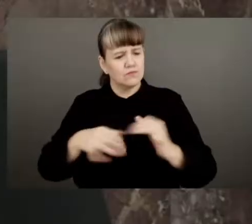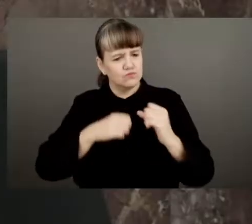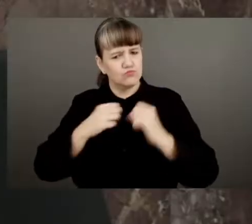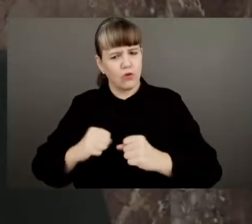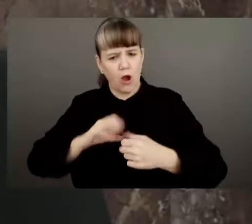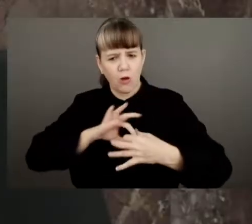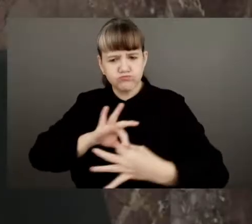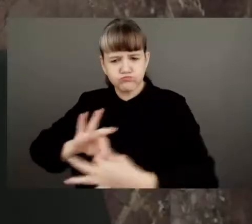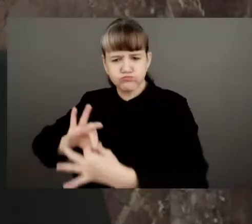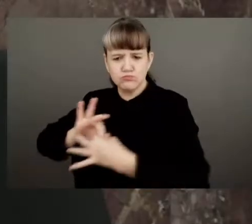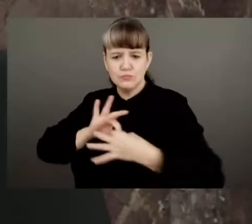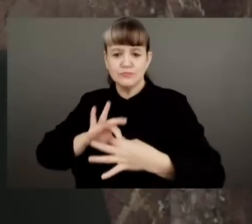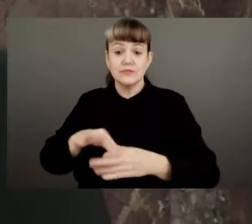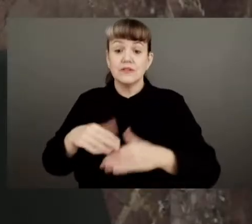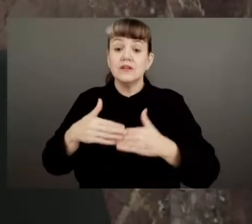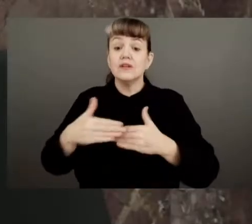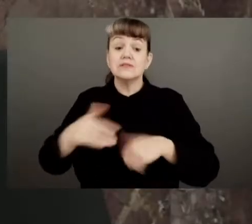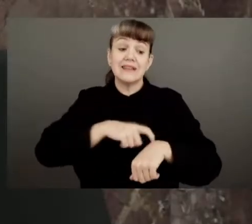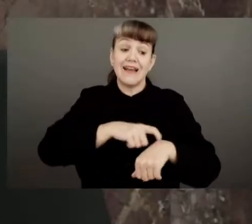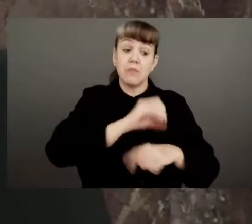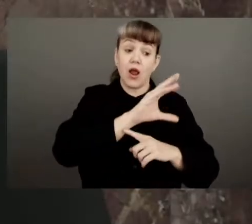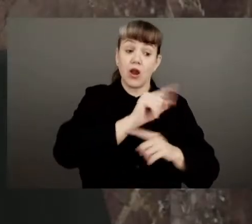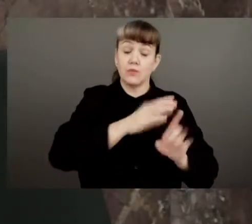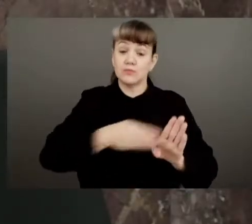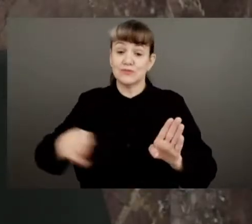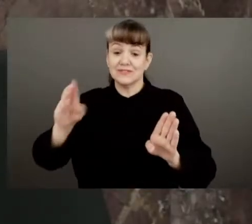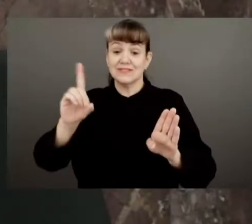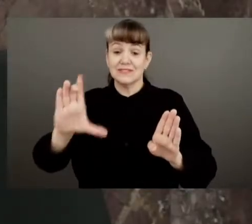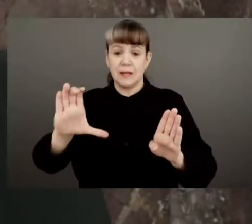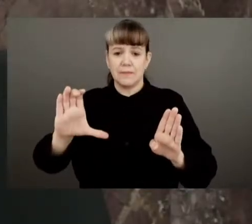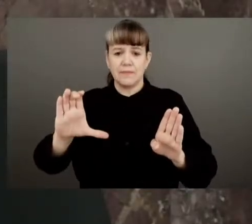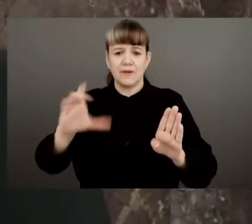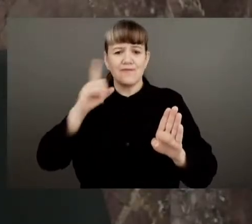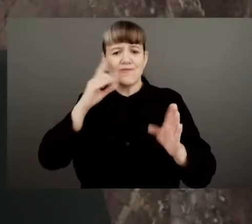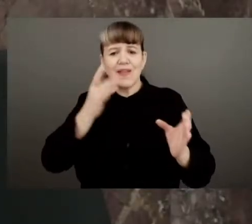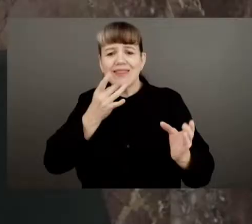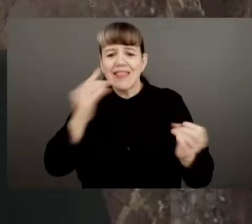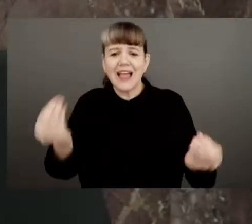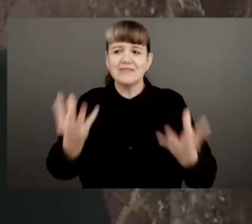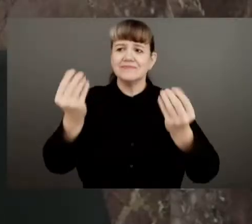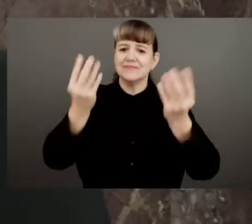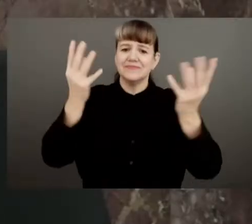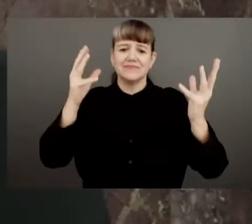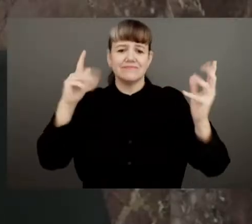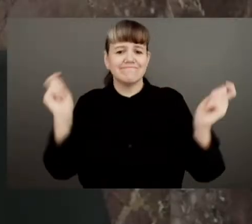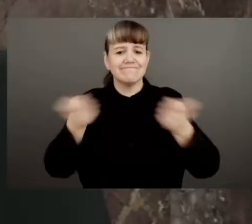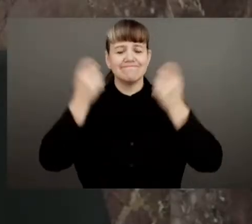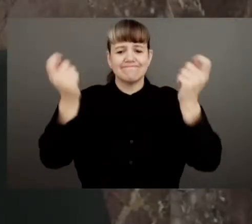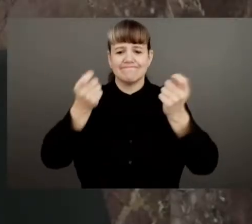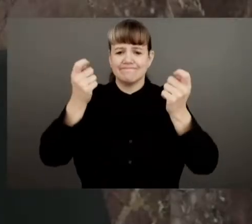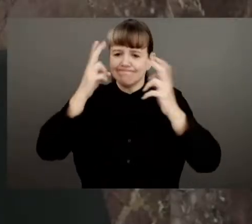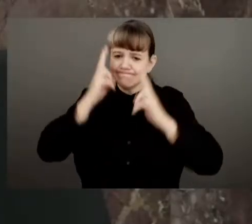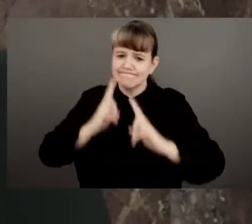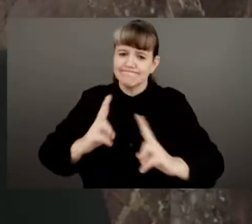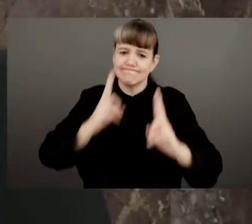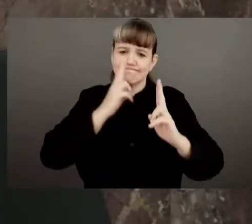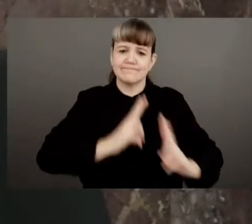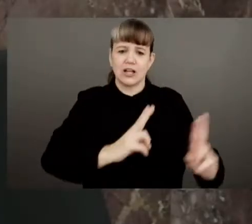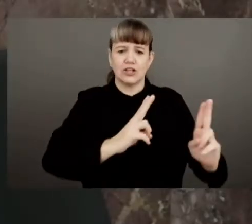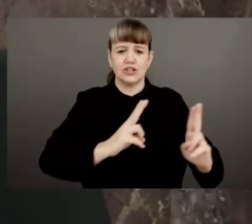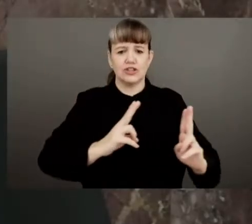the diversity that defines us, reject hate wherever it appears, and